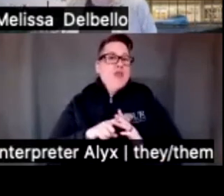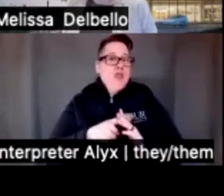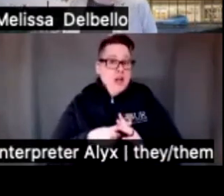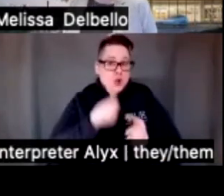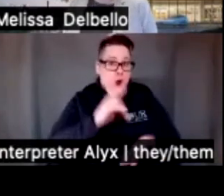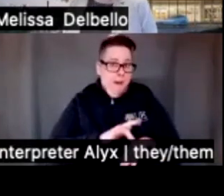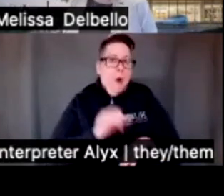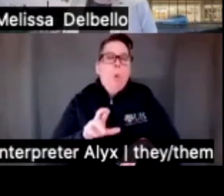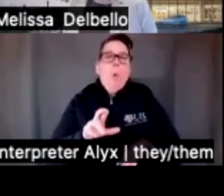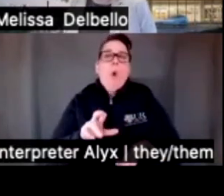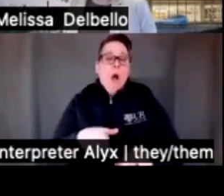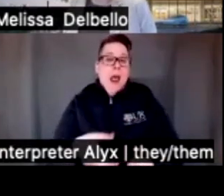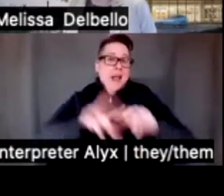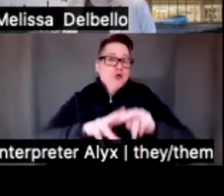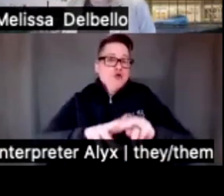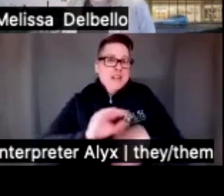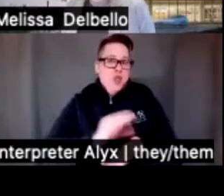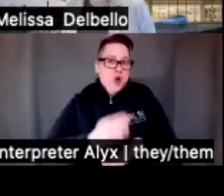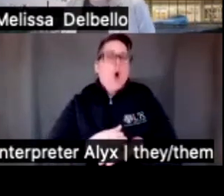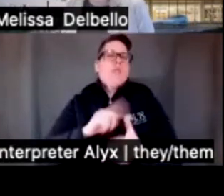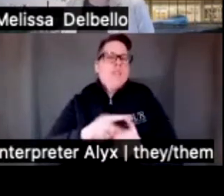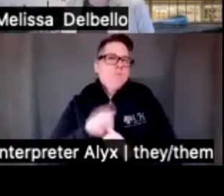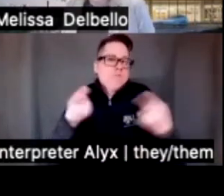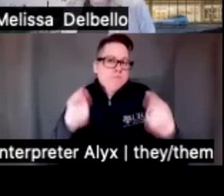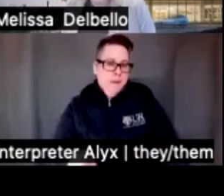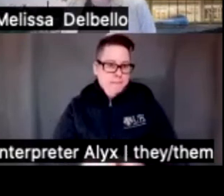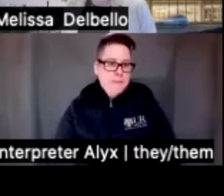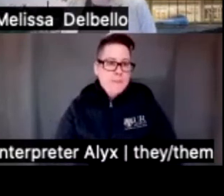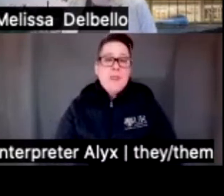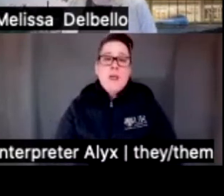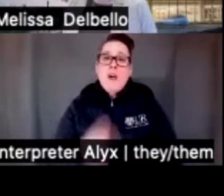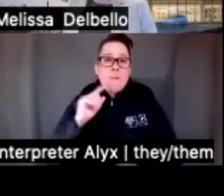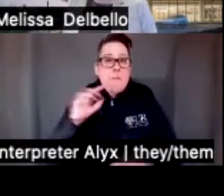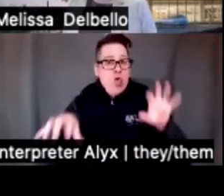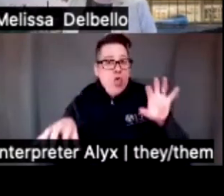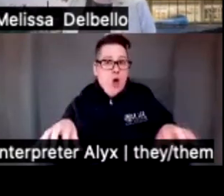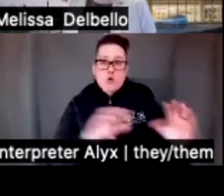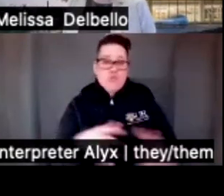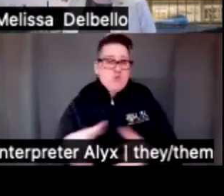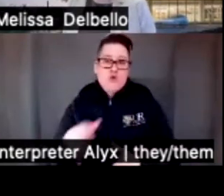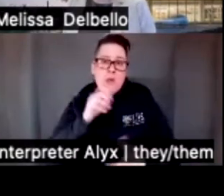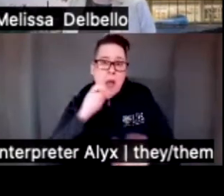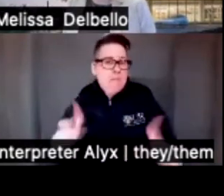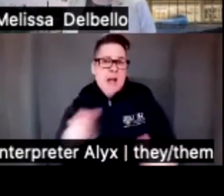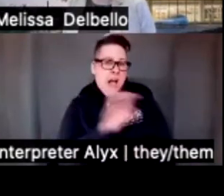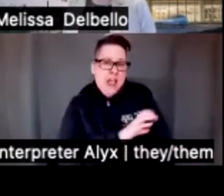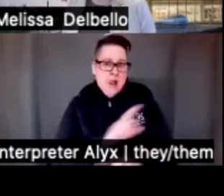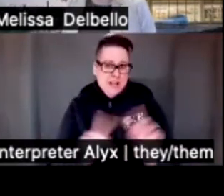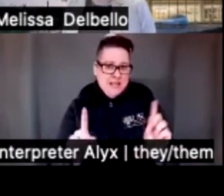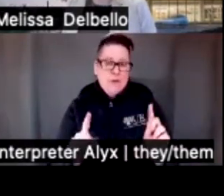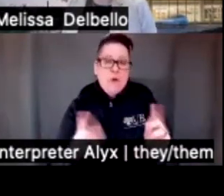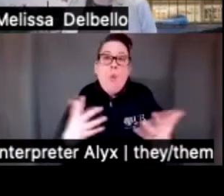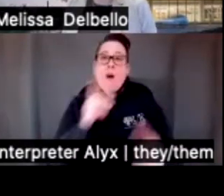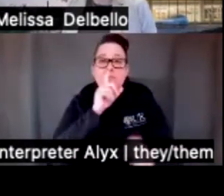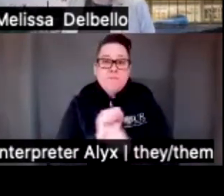increased. There were no baseline clinical differences between the groups, but what was most predictive was